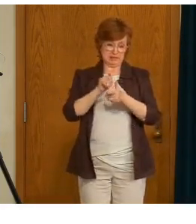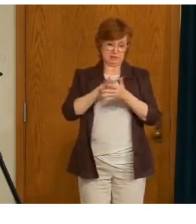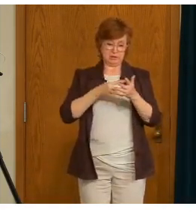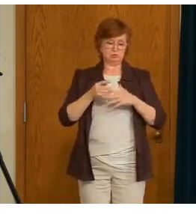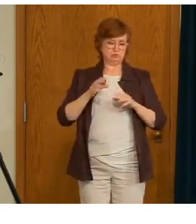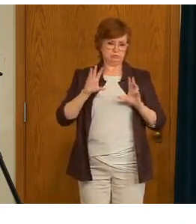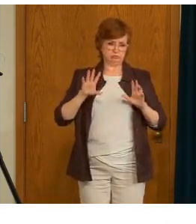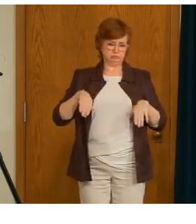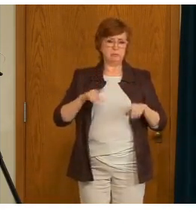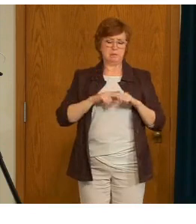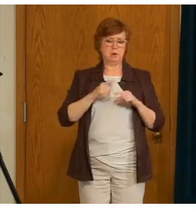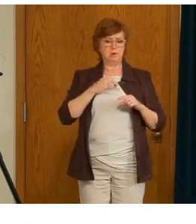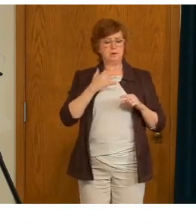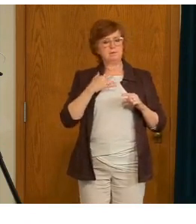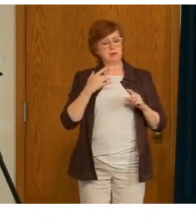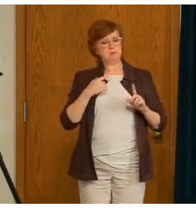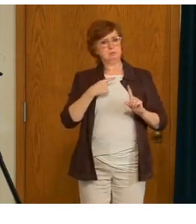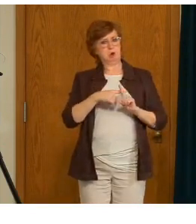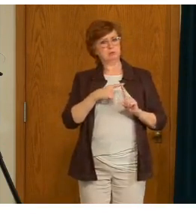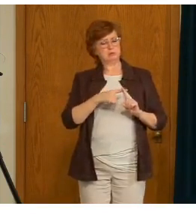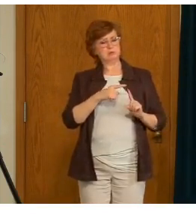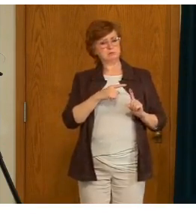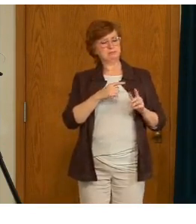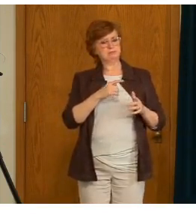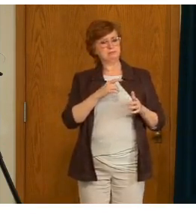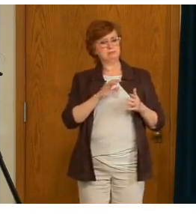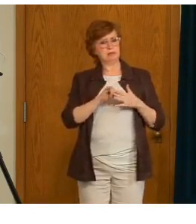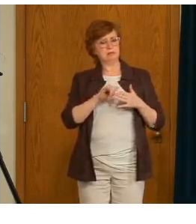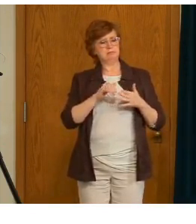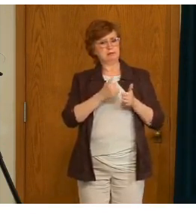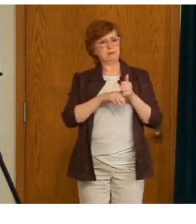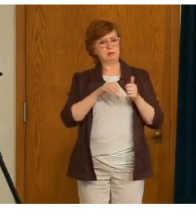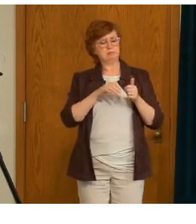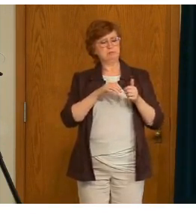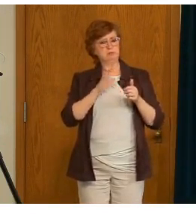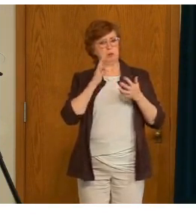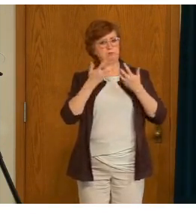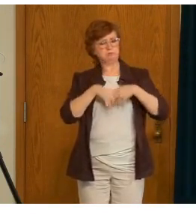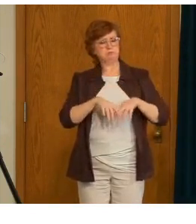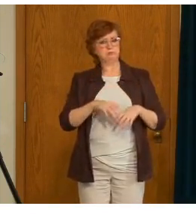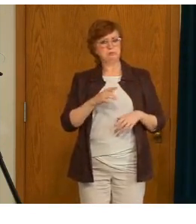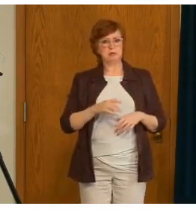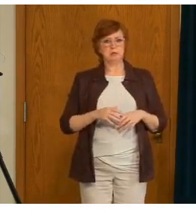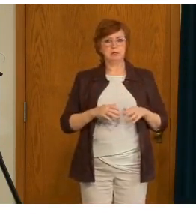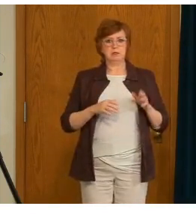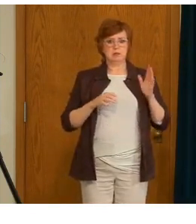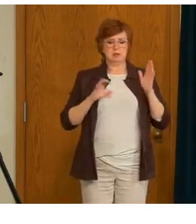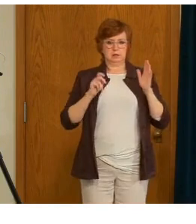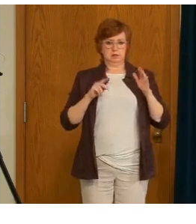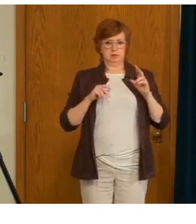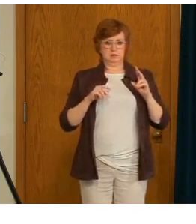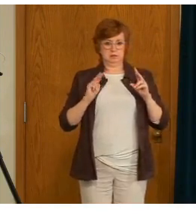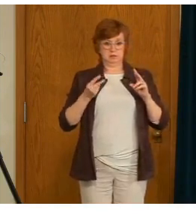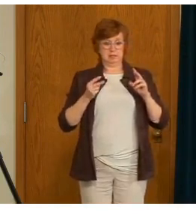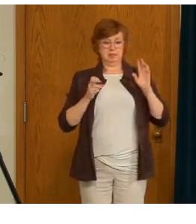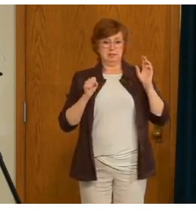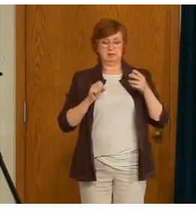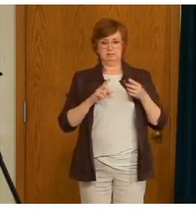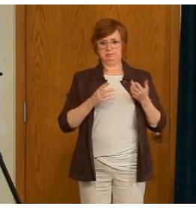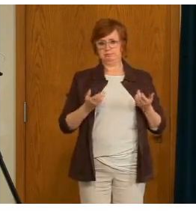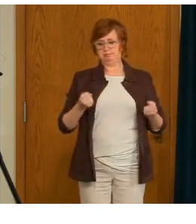time. Follow-up question, Lisa? Yes. I mean, all kinds of things can happen, right? There could be